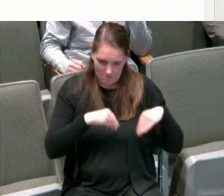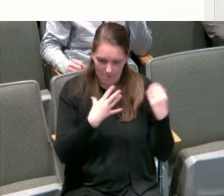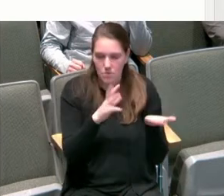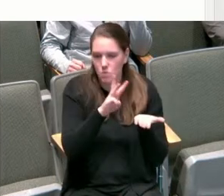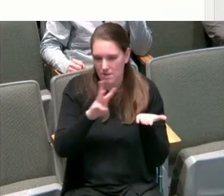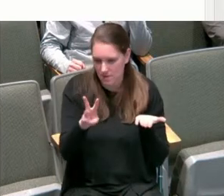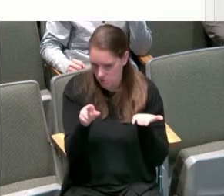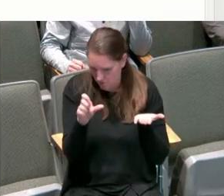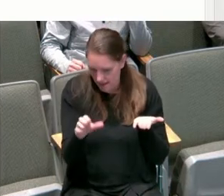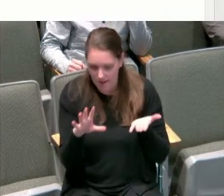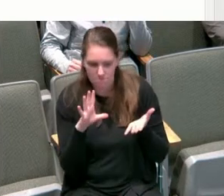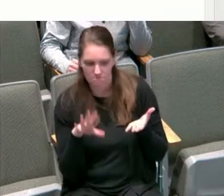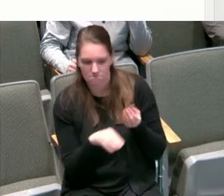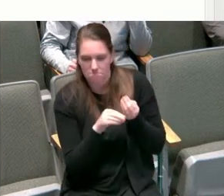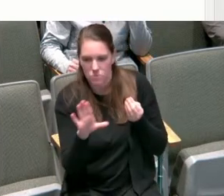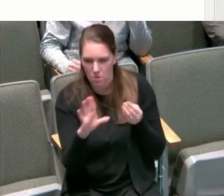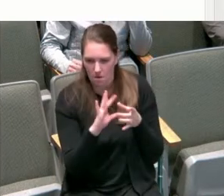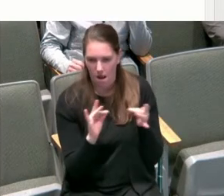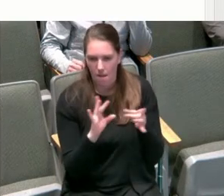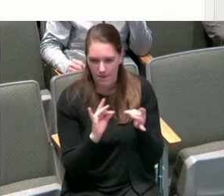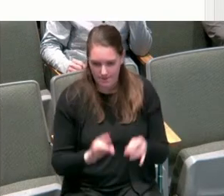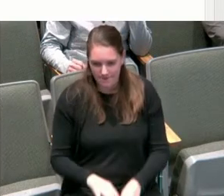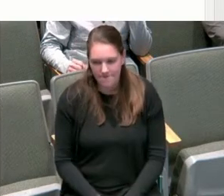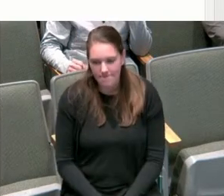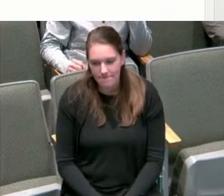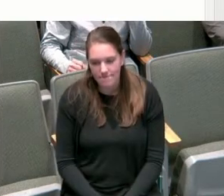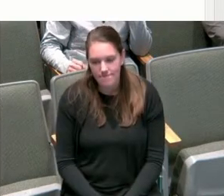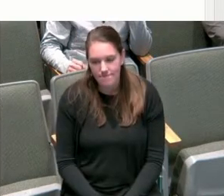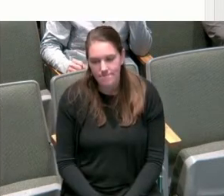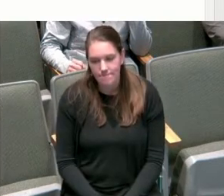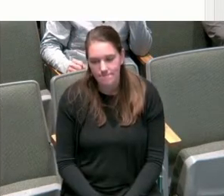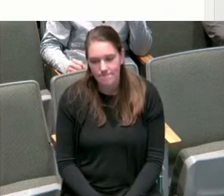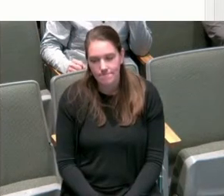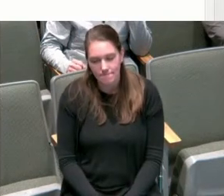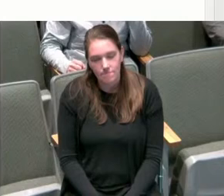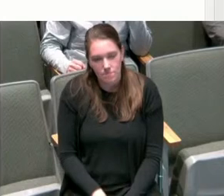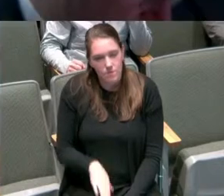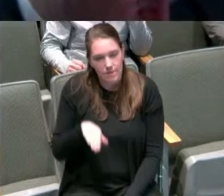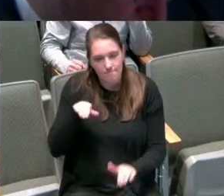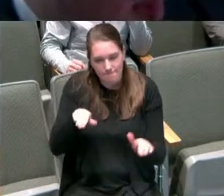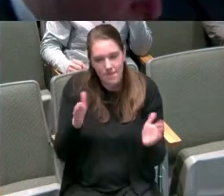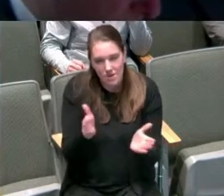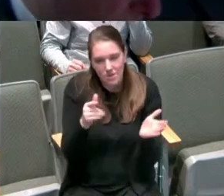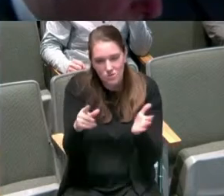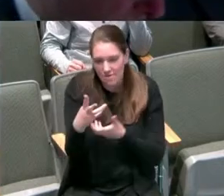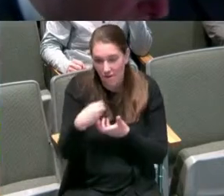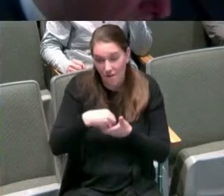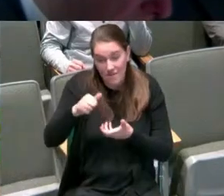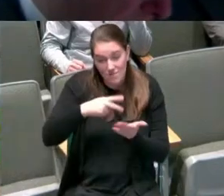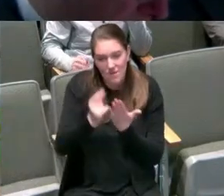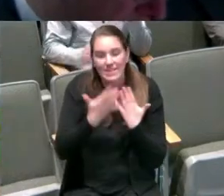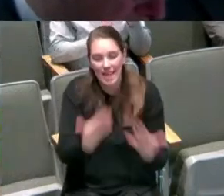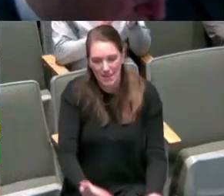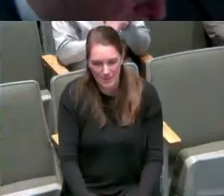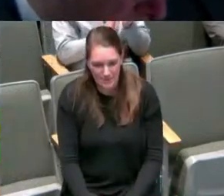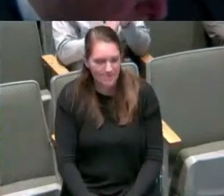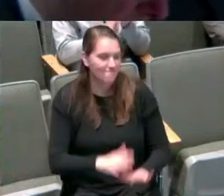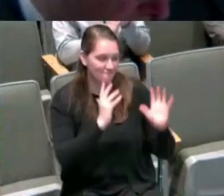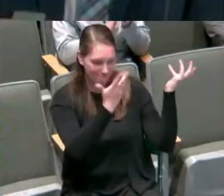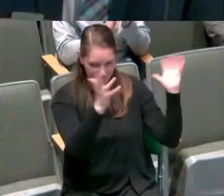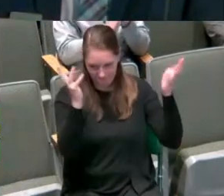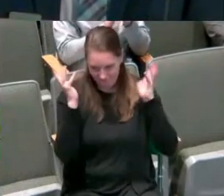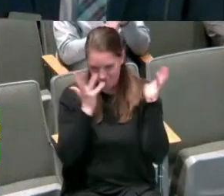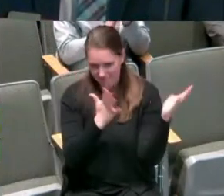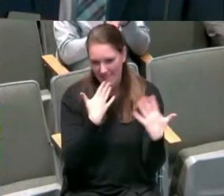comments but we really encourage you to get involved in this project thank you thank